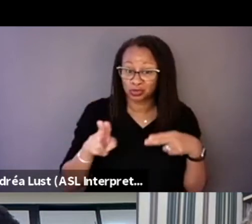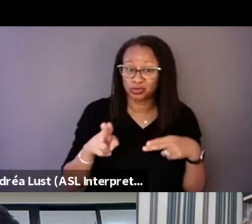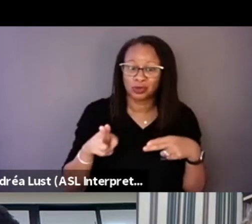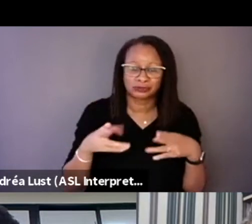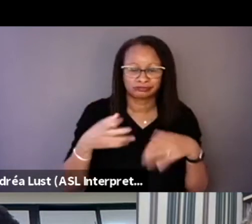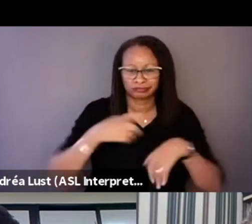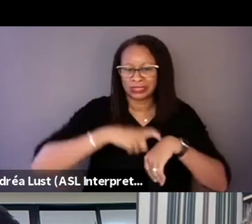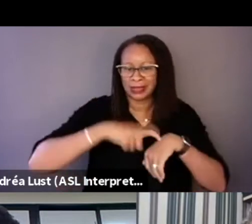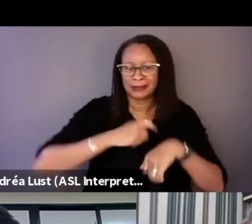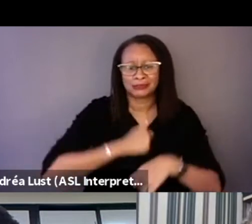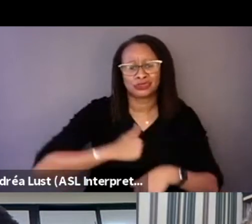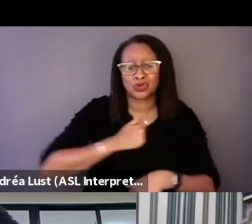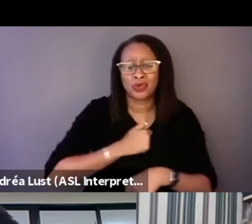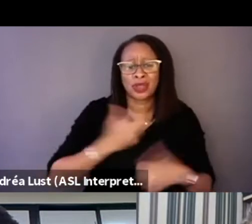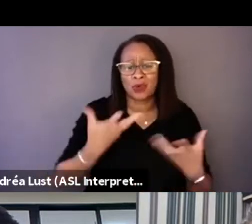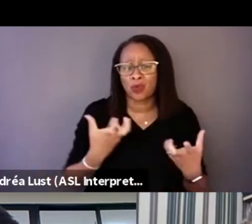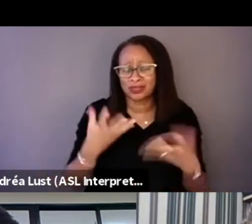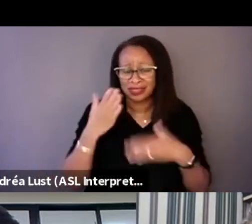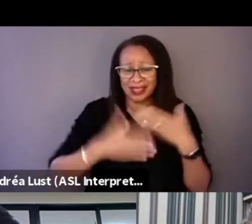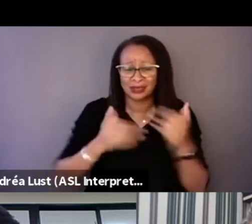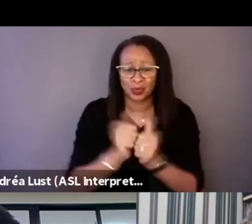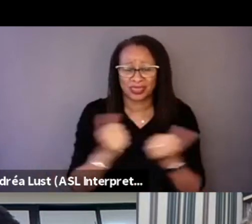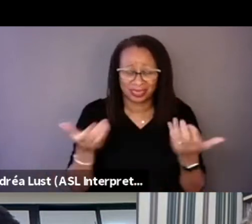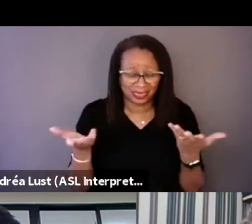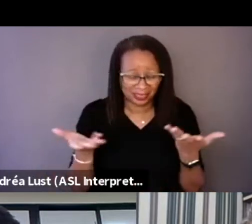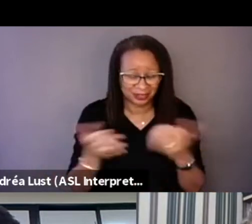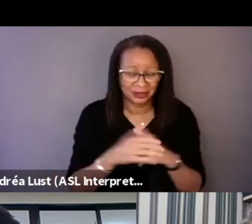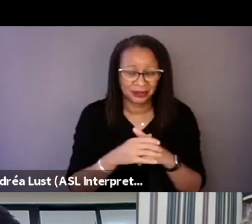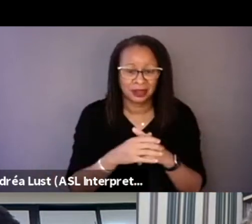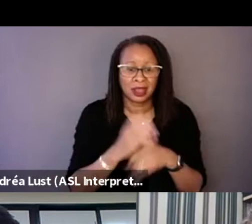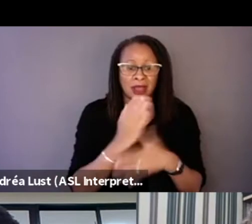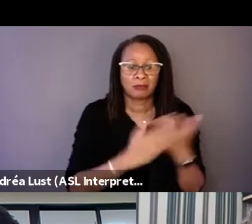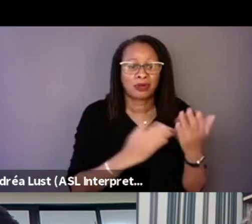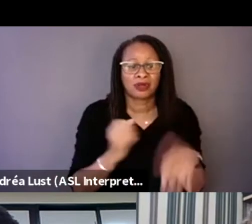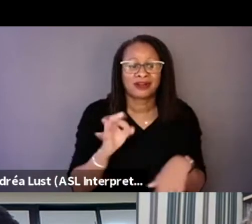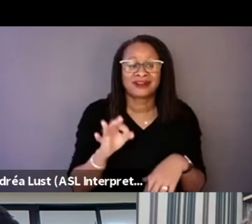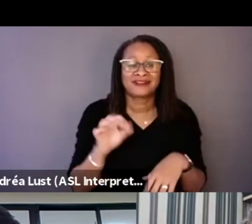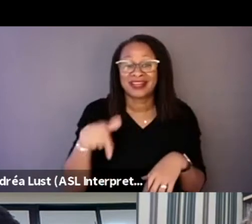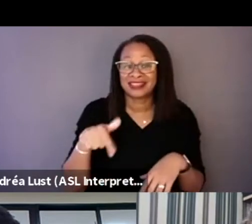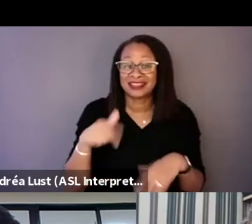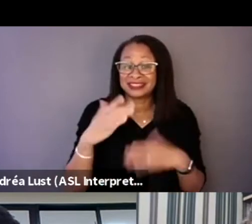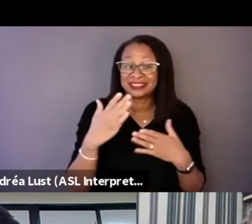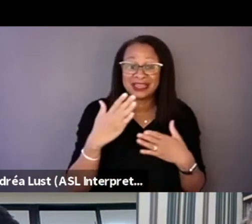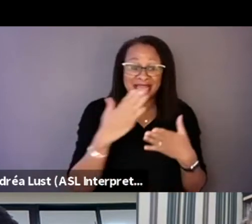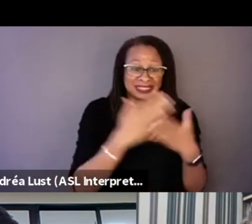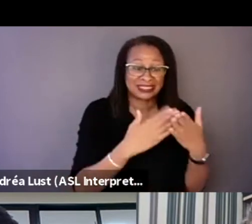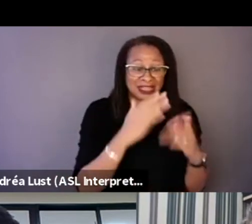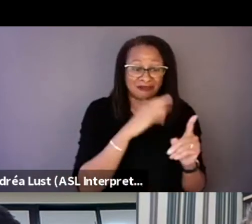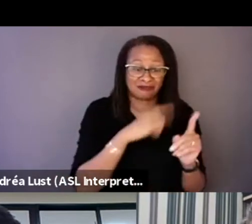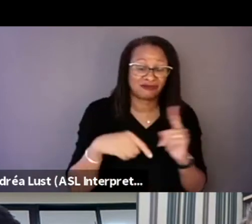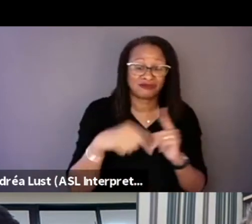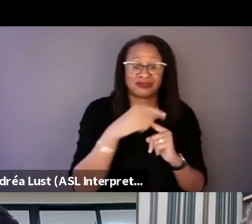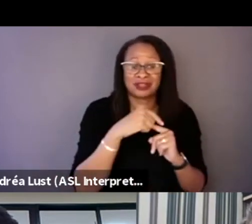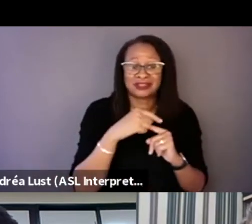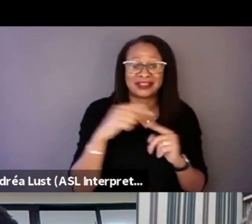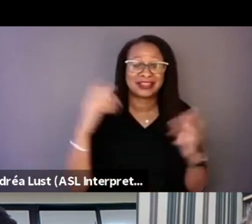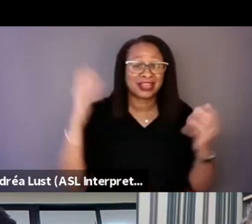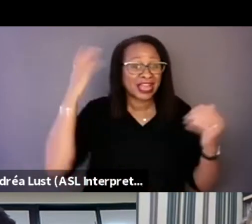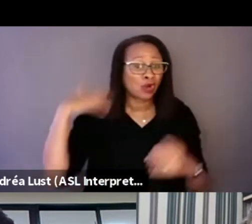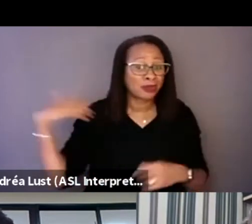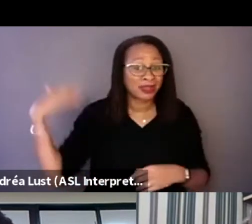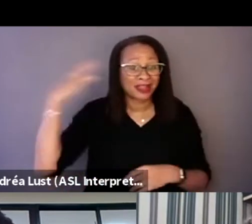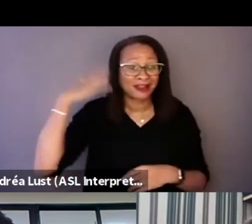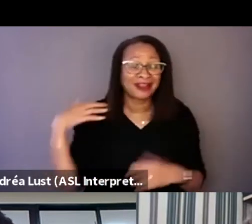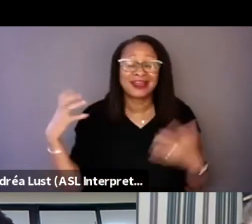on time, I'm so sorry, but I wanted to end with this. Part of this scene around the combing hair scene, it has a lot